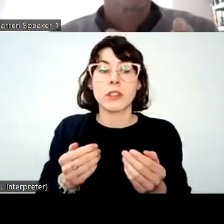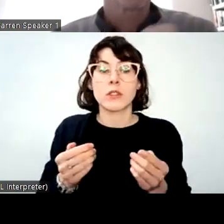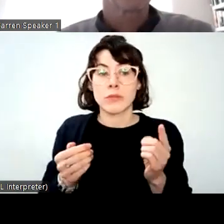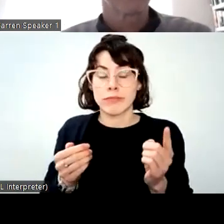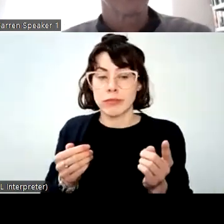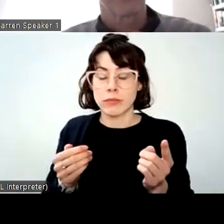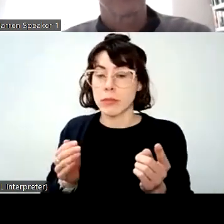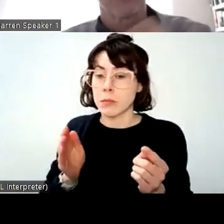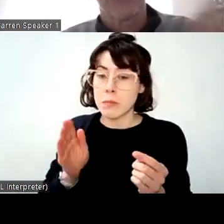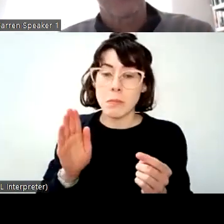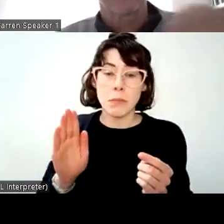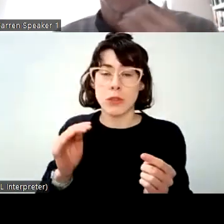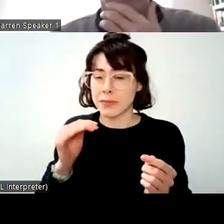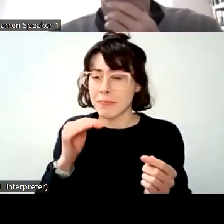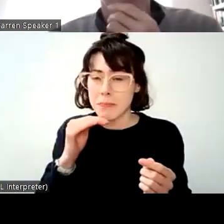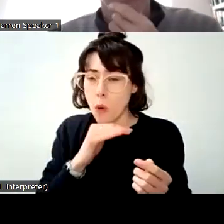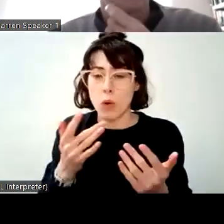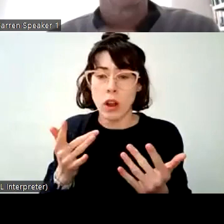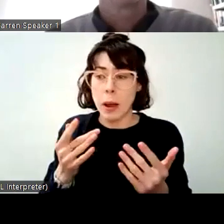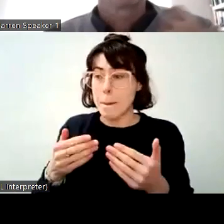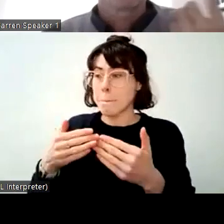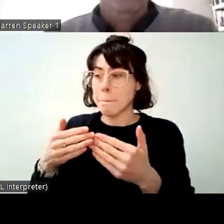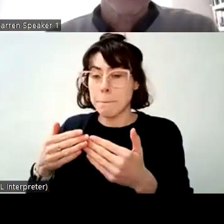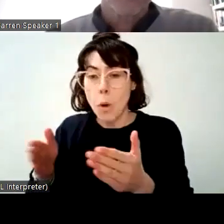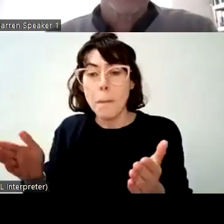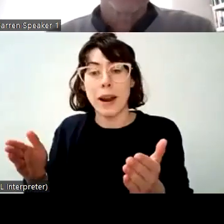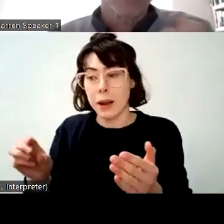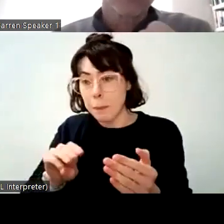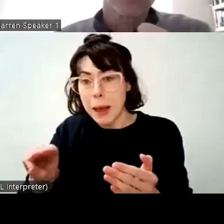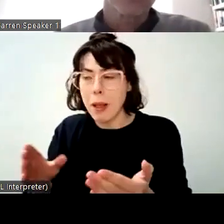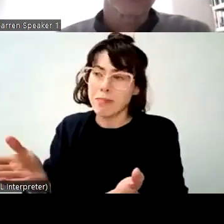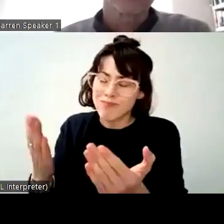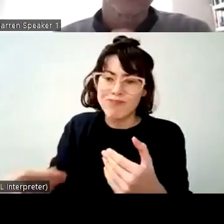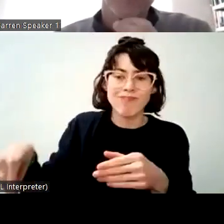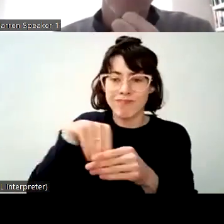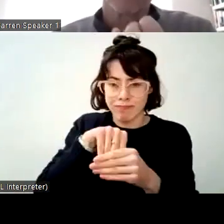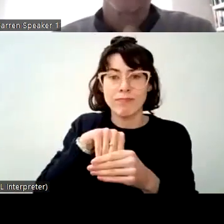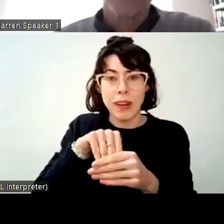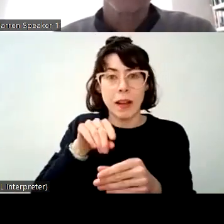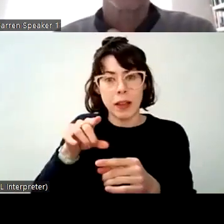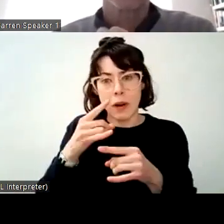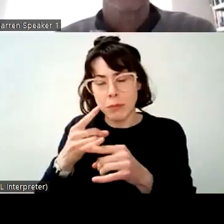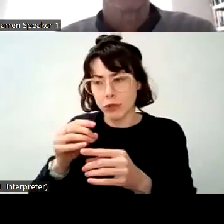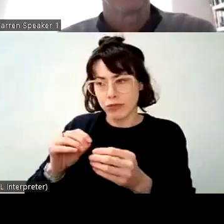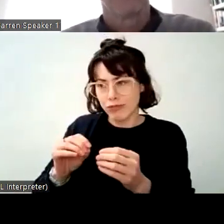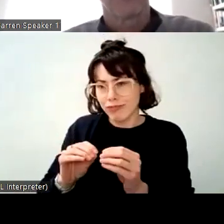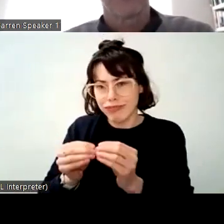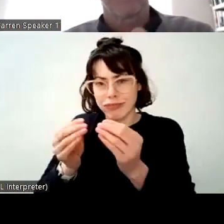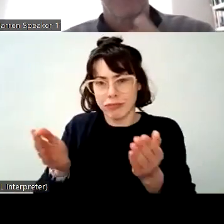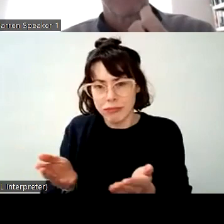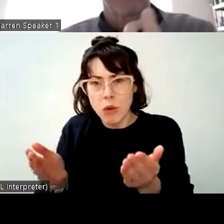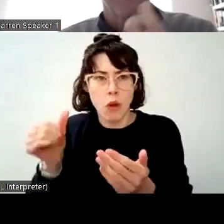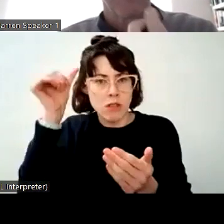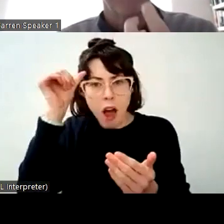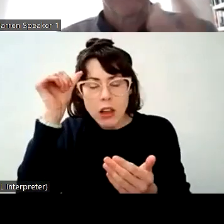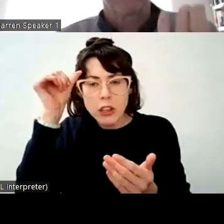very important. It unleashes creativity, generates knowledge, can mobilize agency,